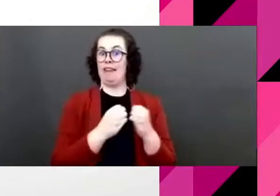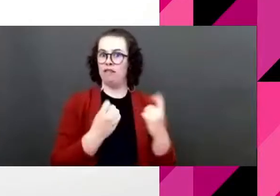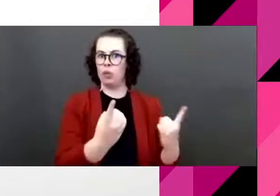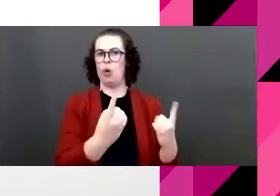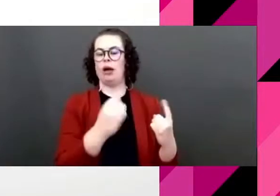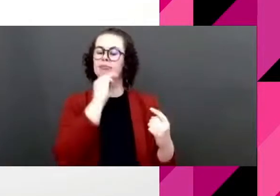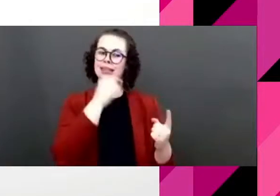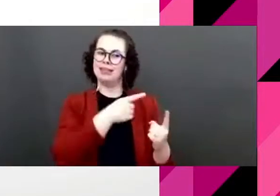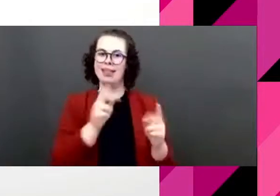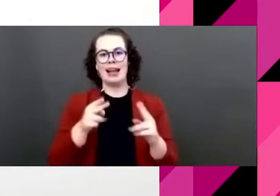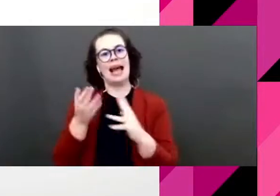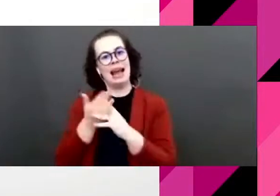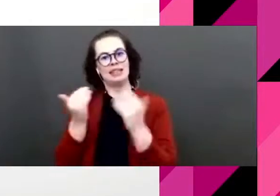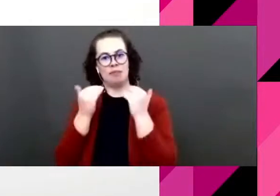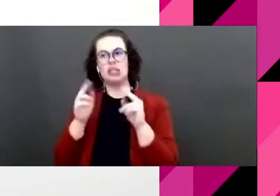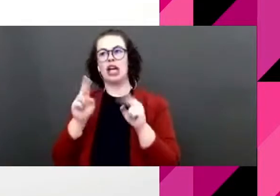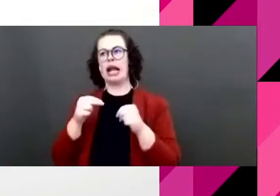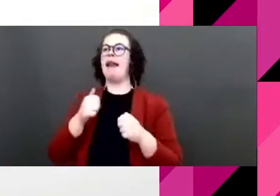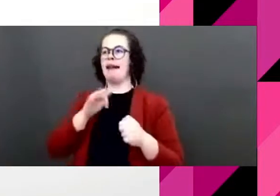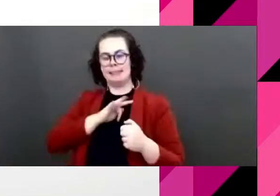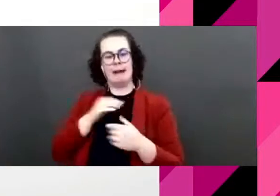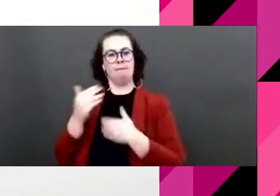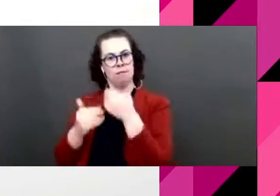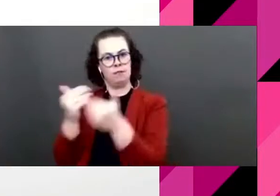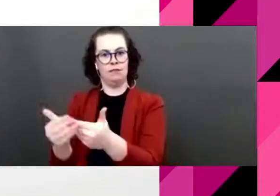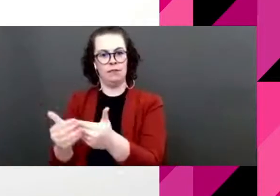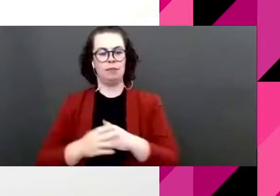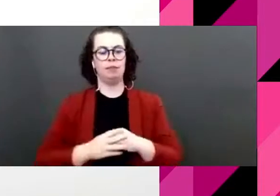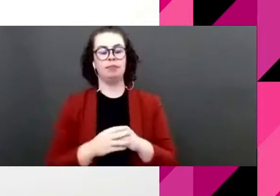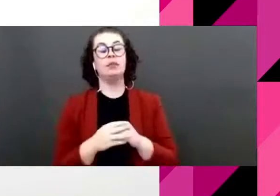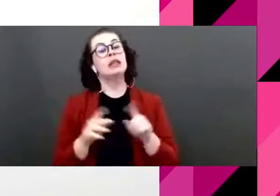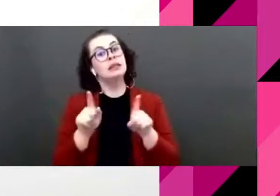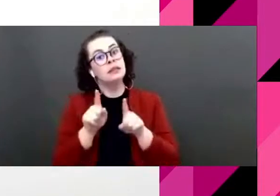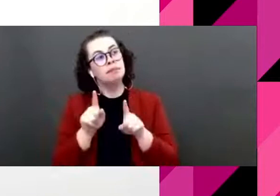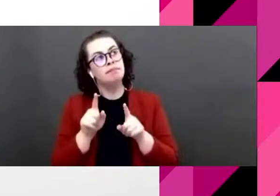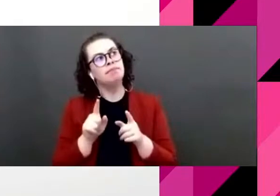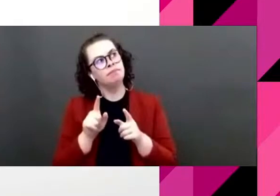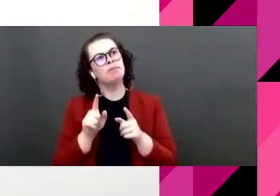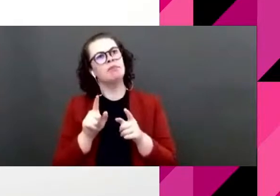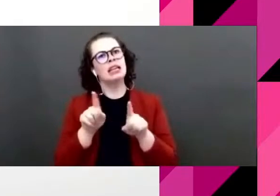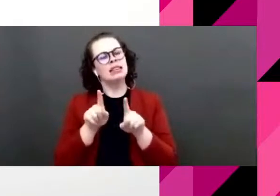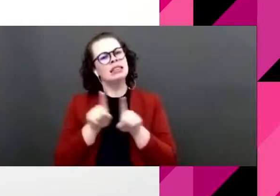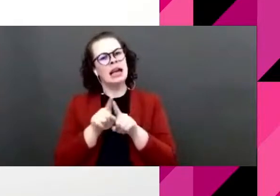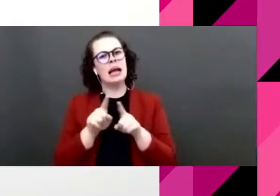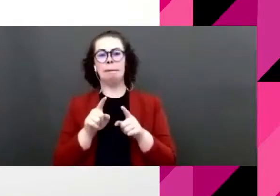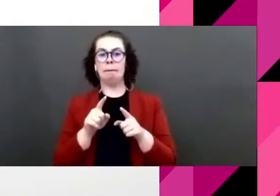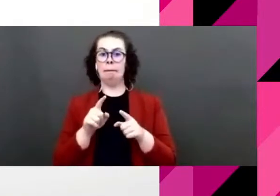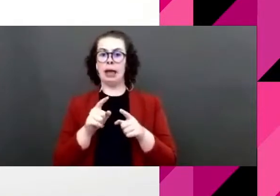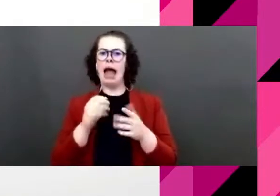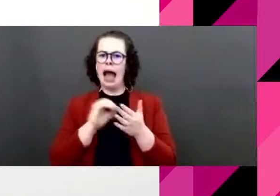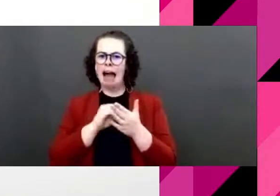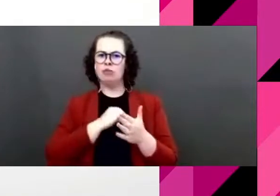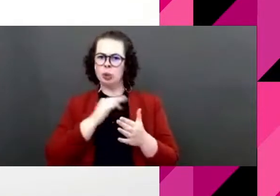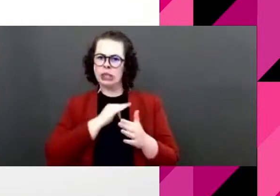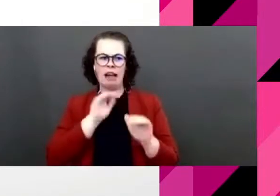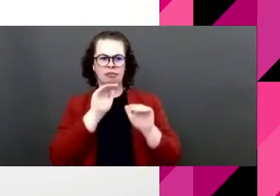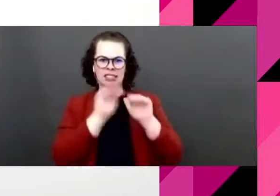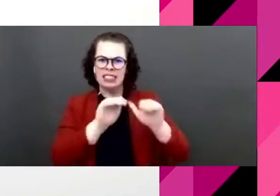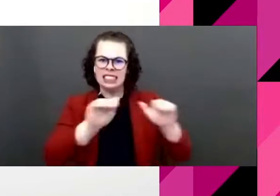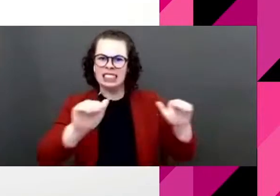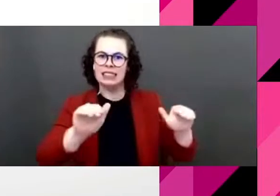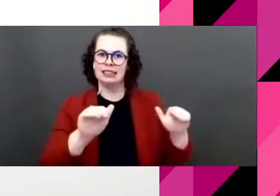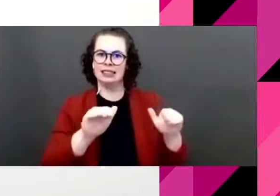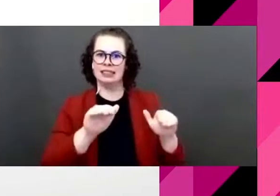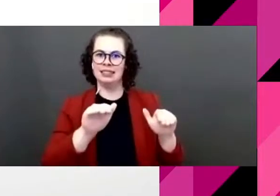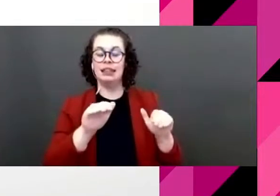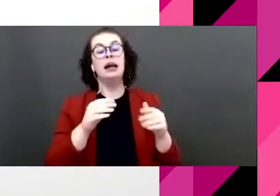of course, to make sure that we are doing an important effort of outreach. Many of the members of the disability community are